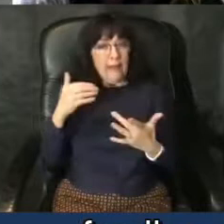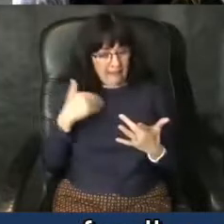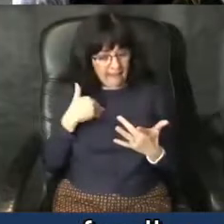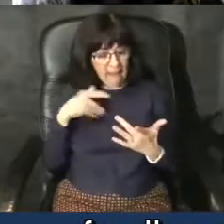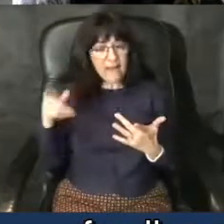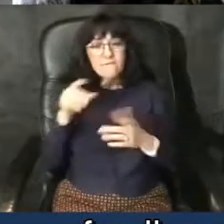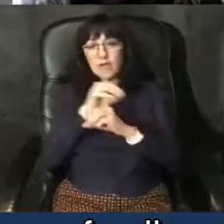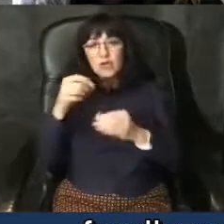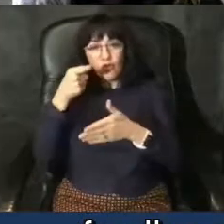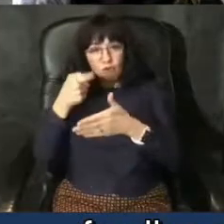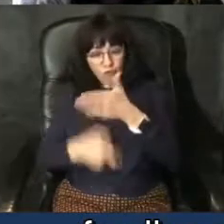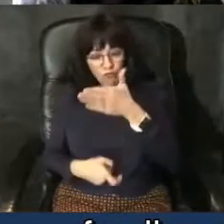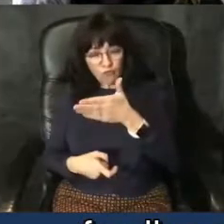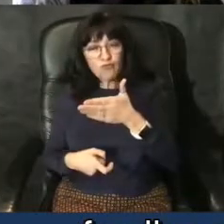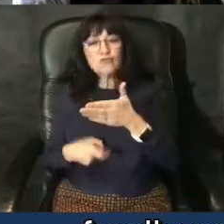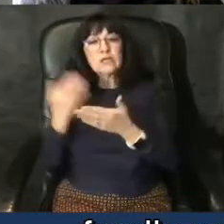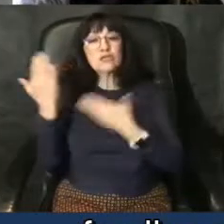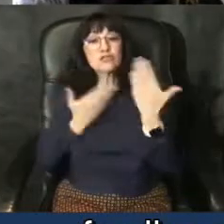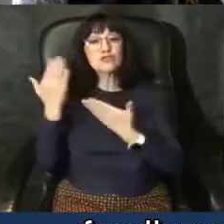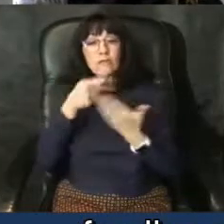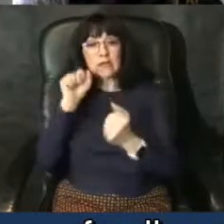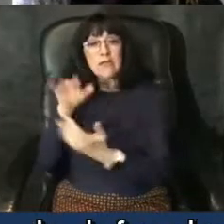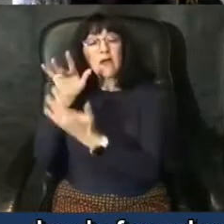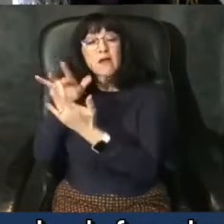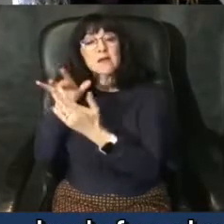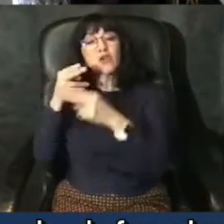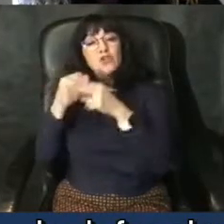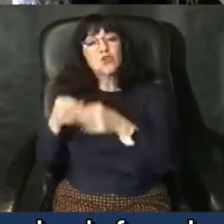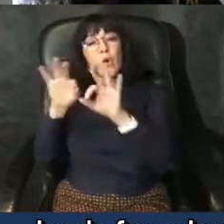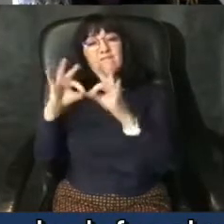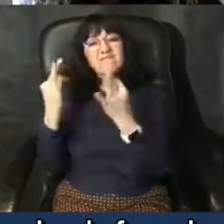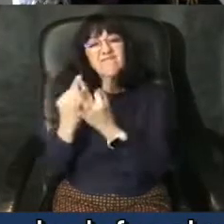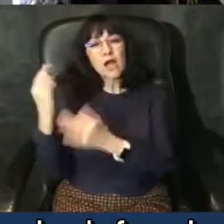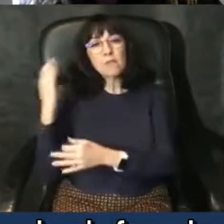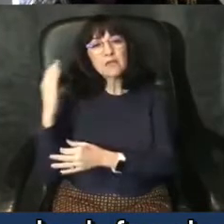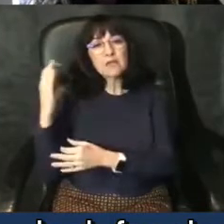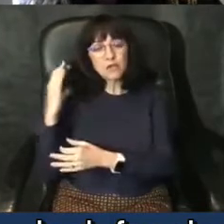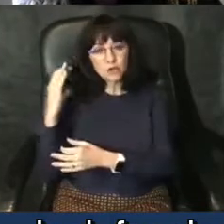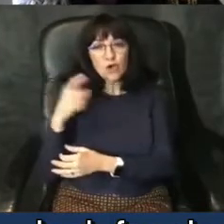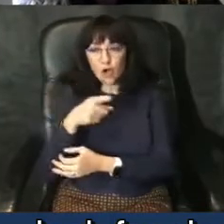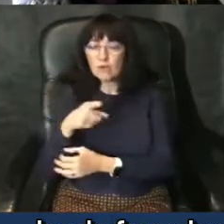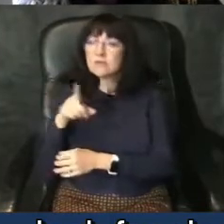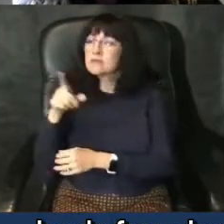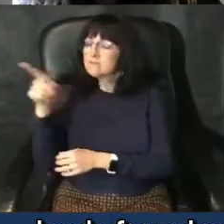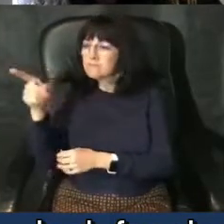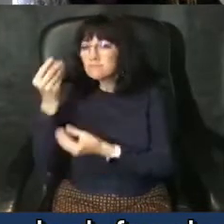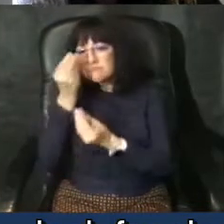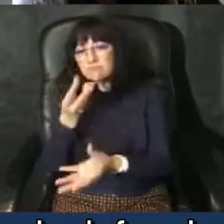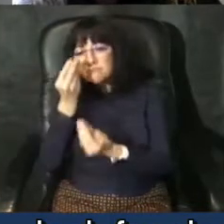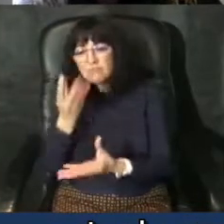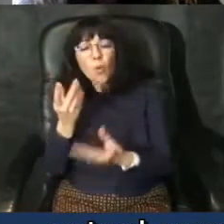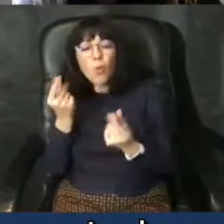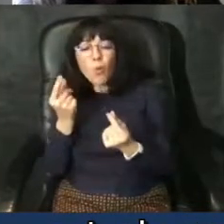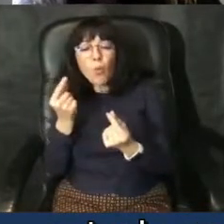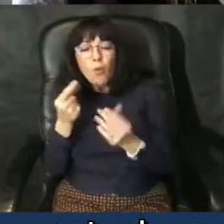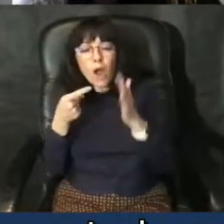family coach that'll just talk you through some ideas, help you look for signs and symptoms, but then help you actually with